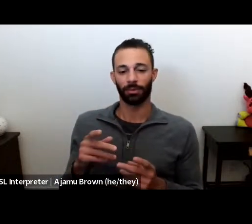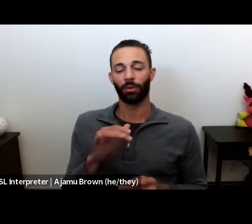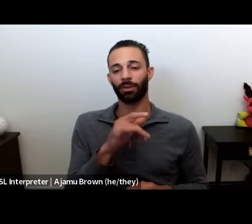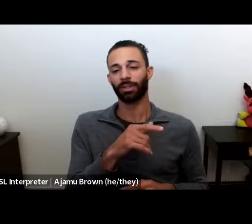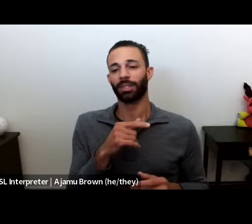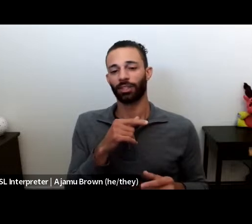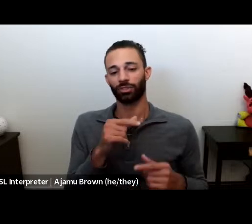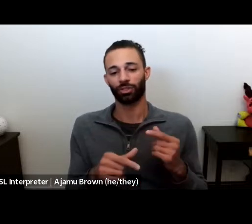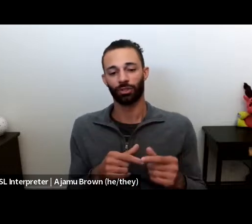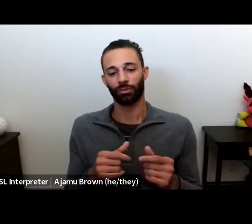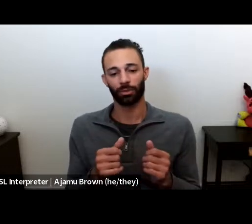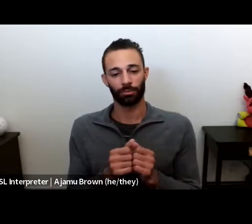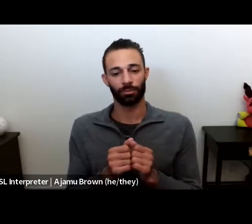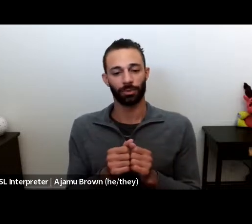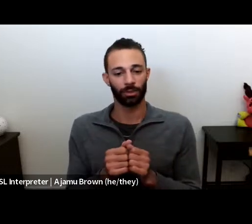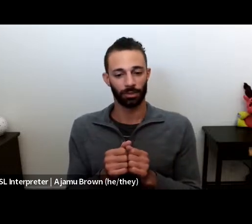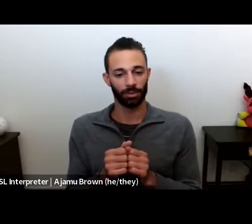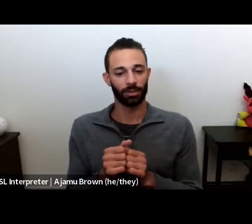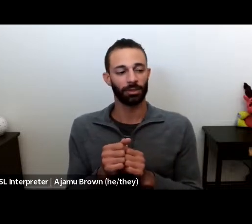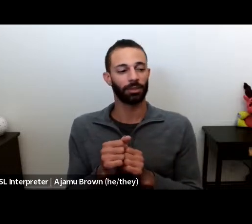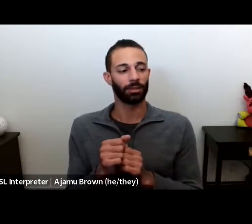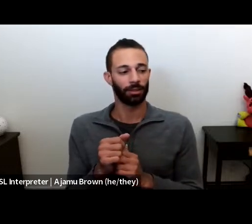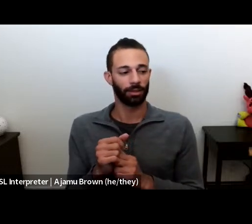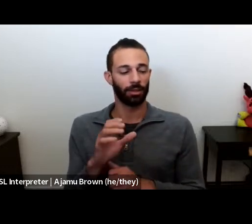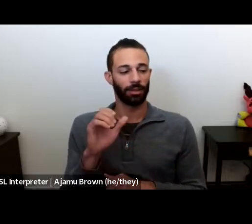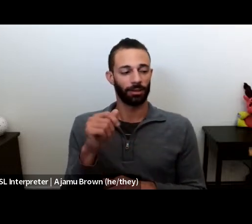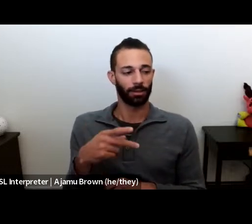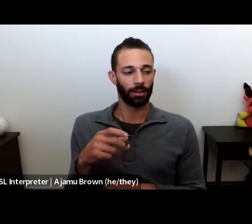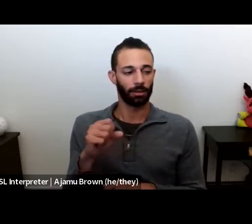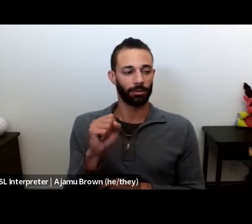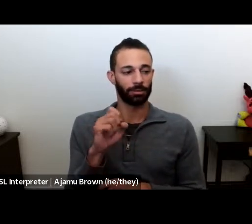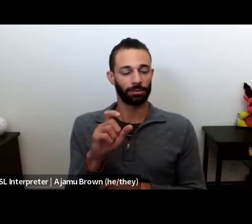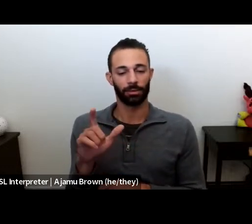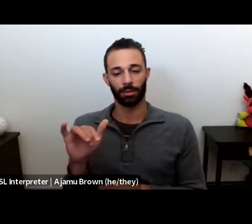the Capricorn stellium. Cool.